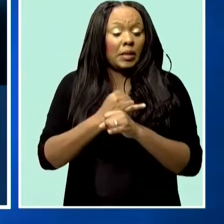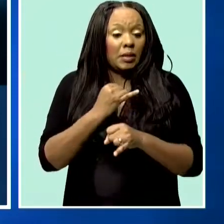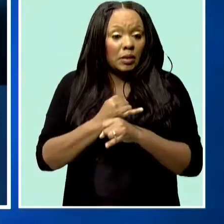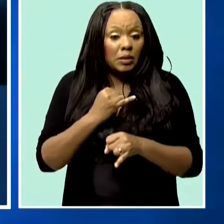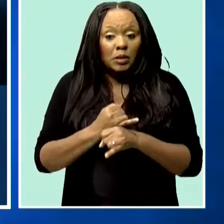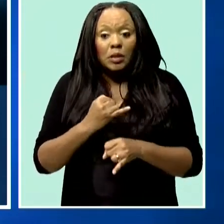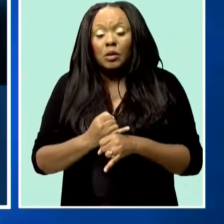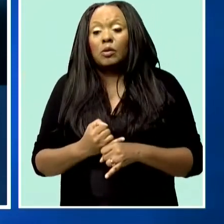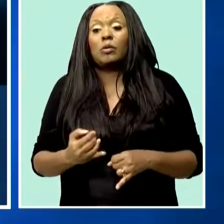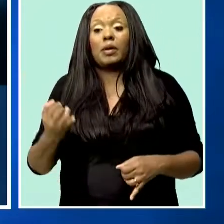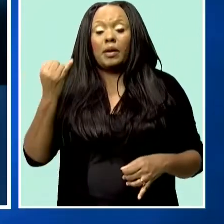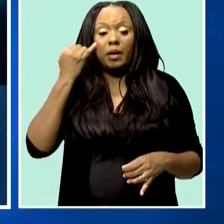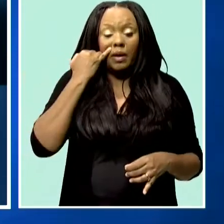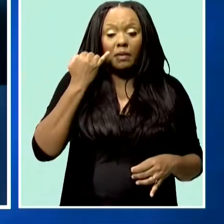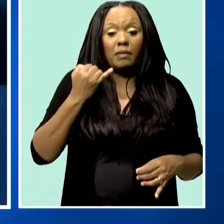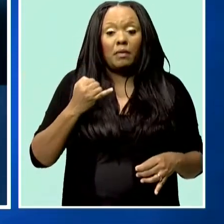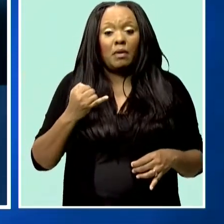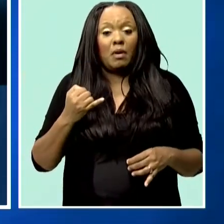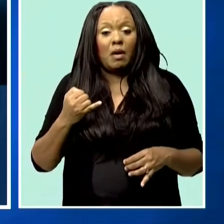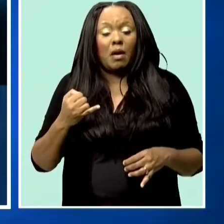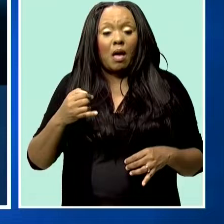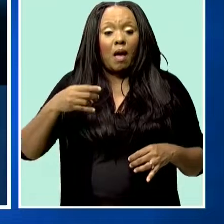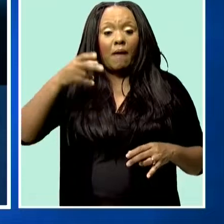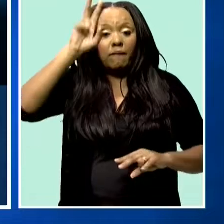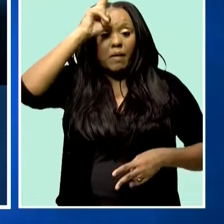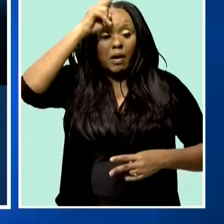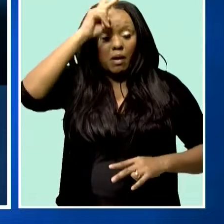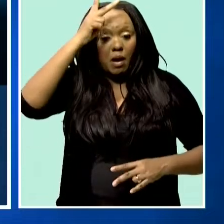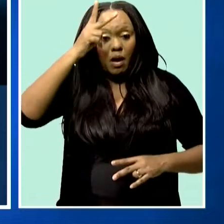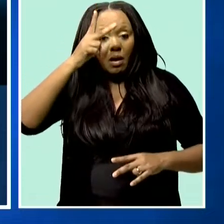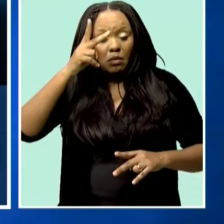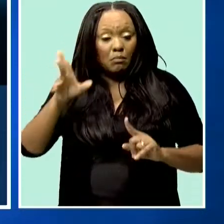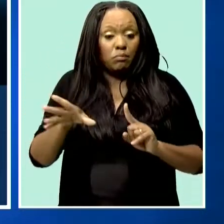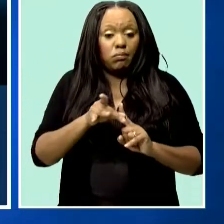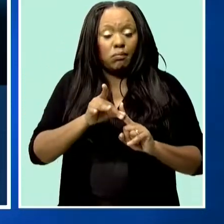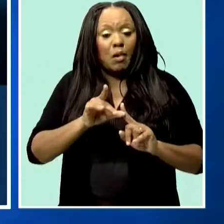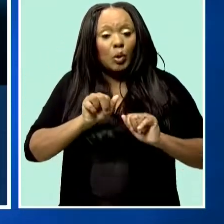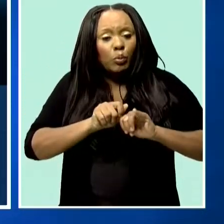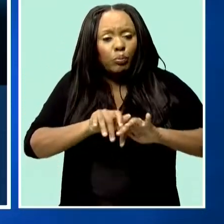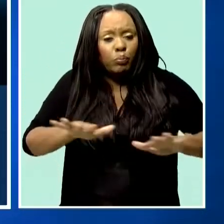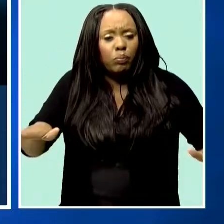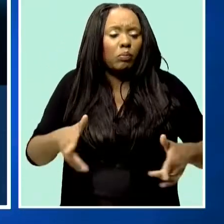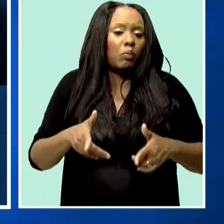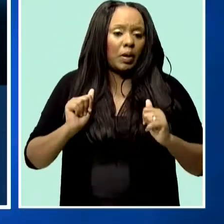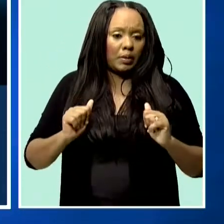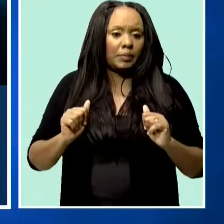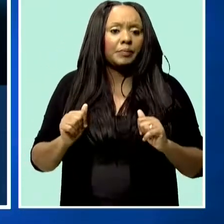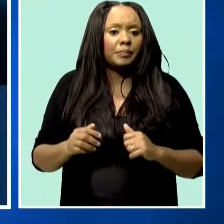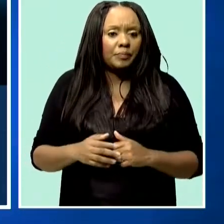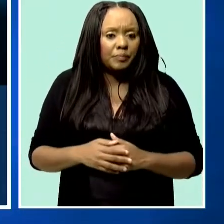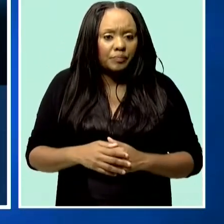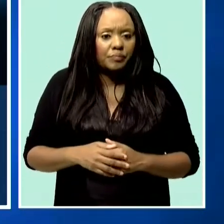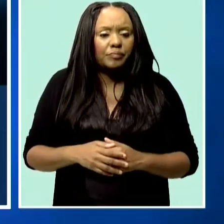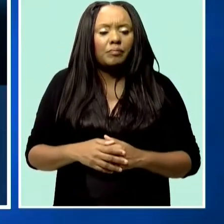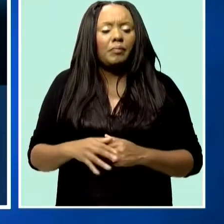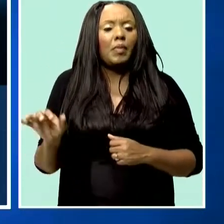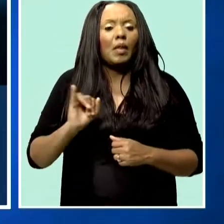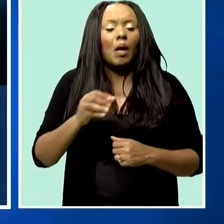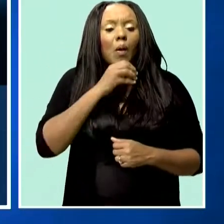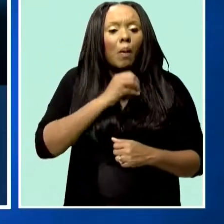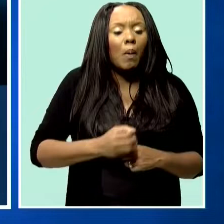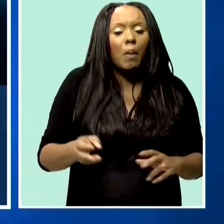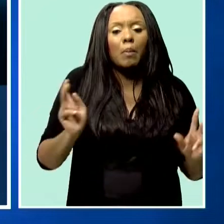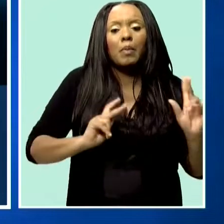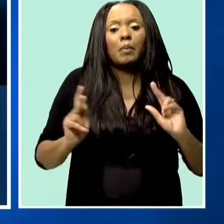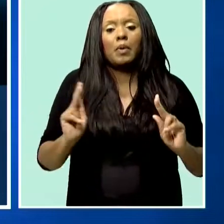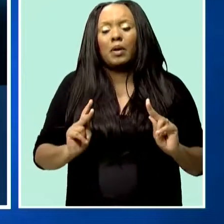where fast spread of a highly infectious virus is still possible, and in places where care is given to the elderly and